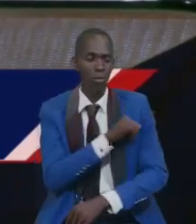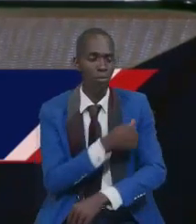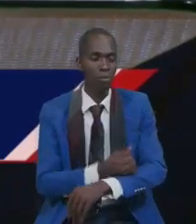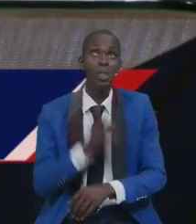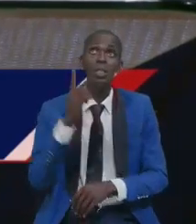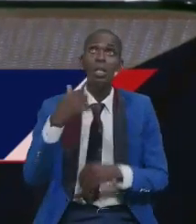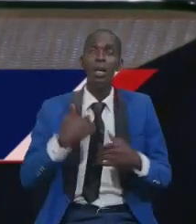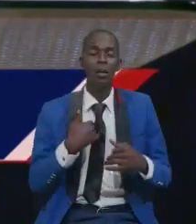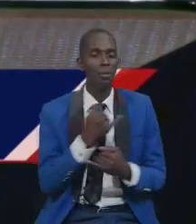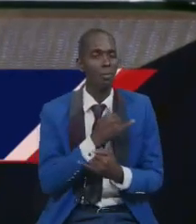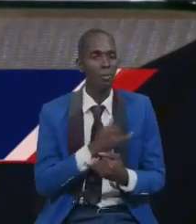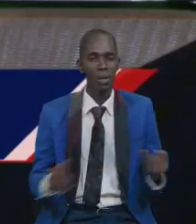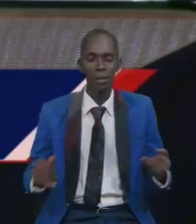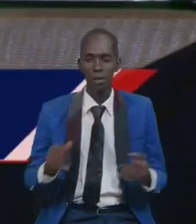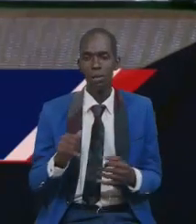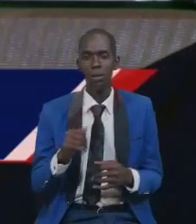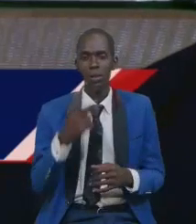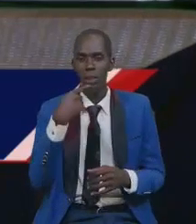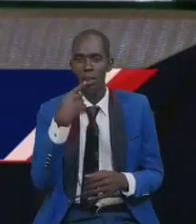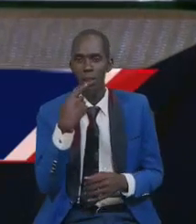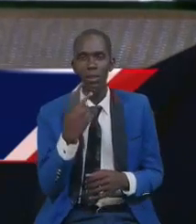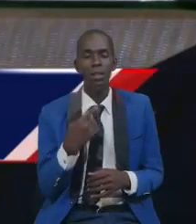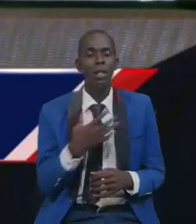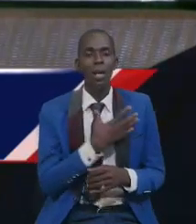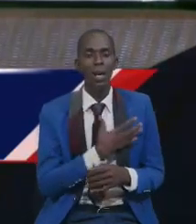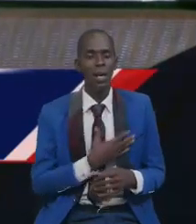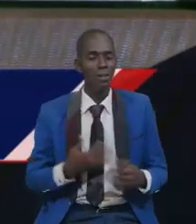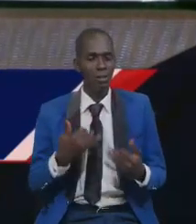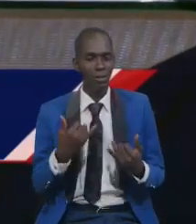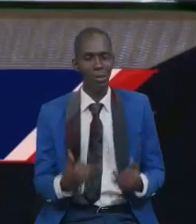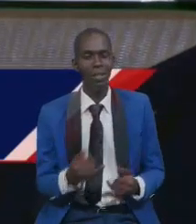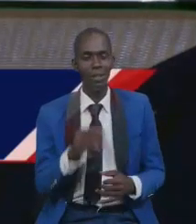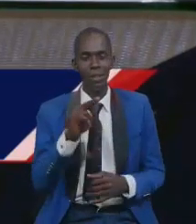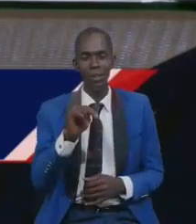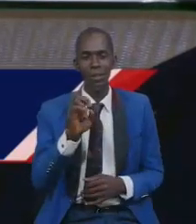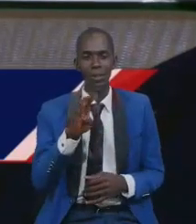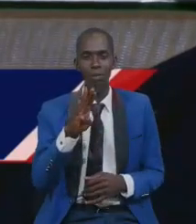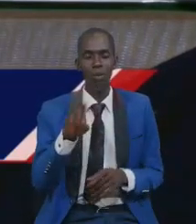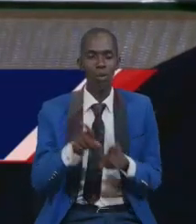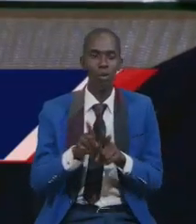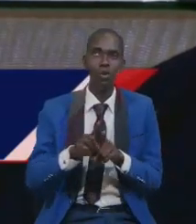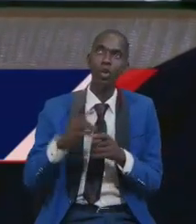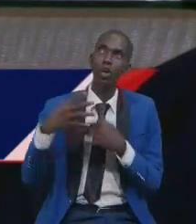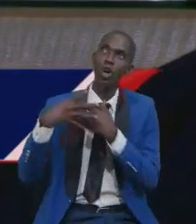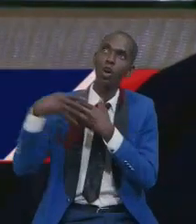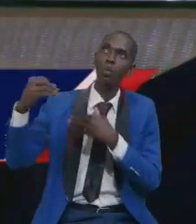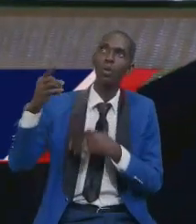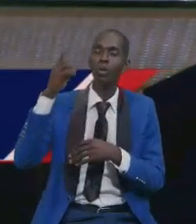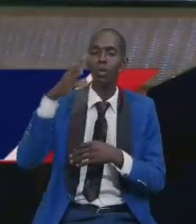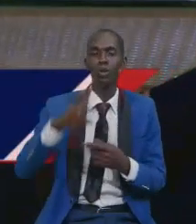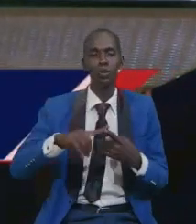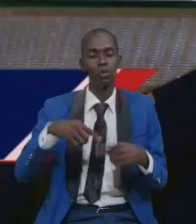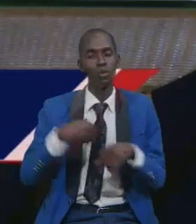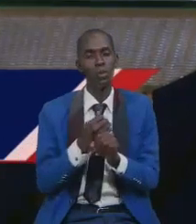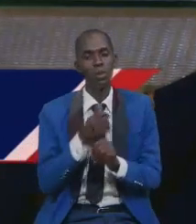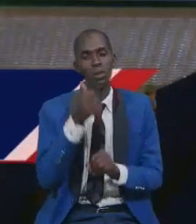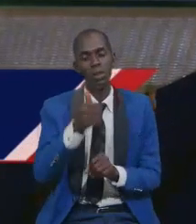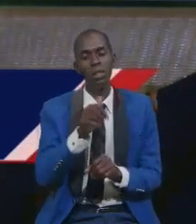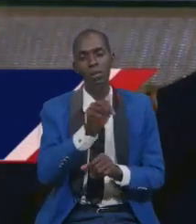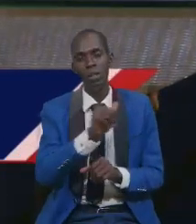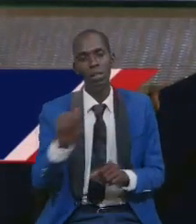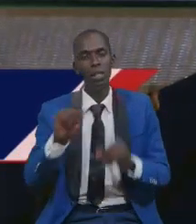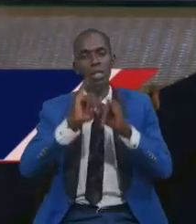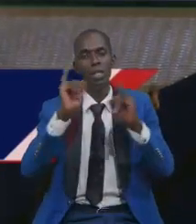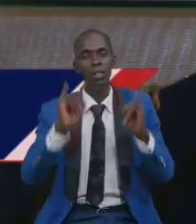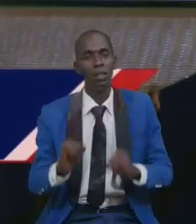of deified himself, made himself a God, and the punishment from God came upon him for